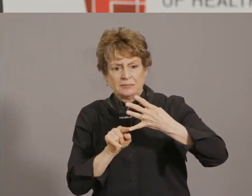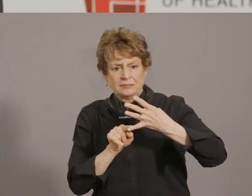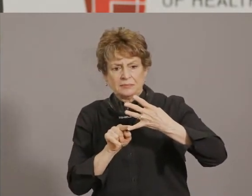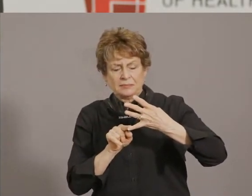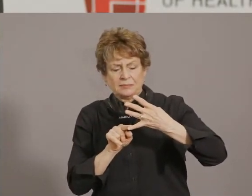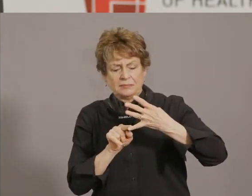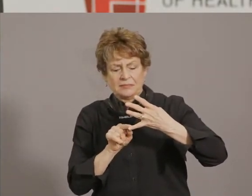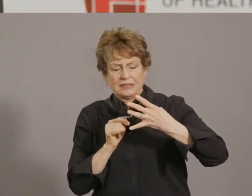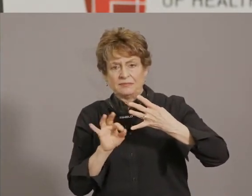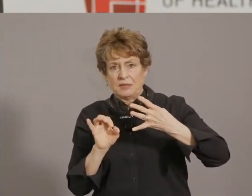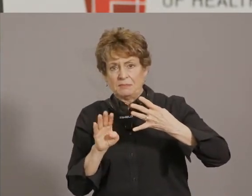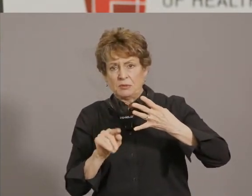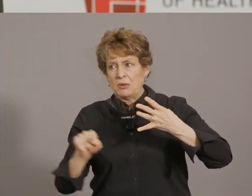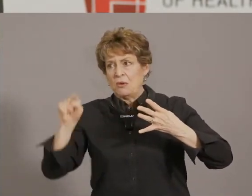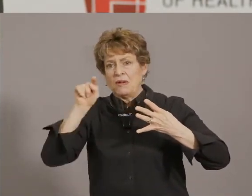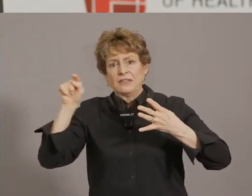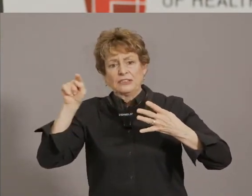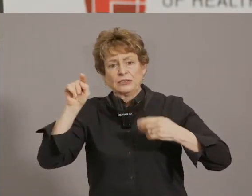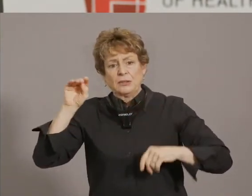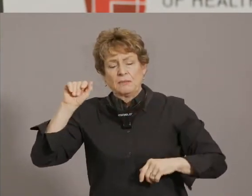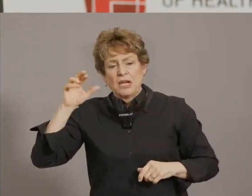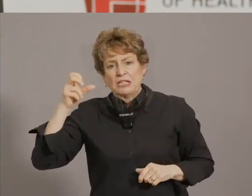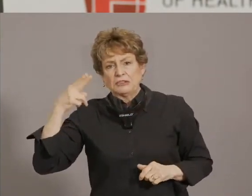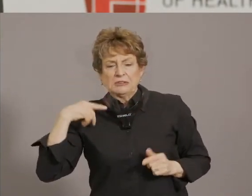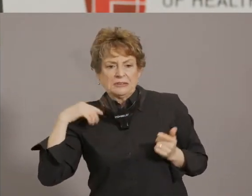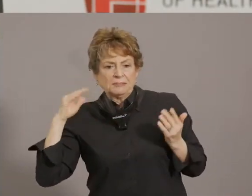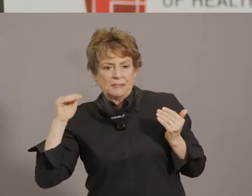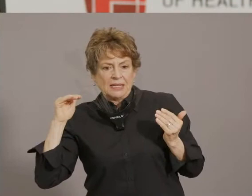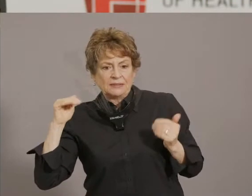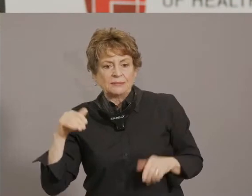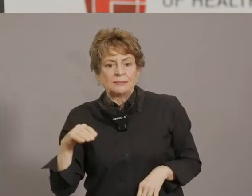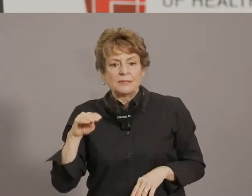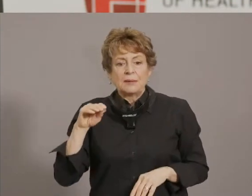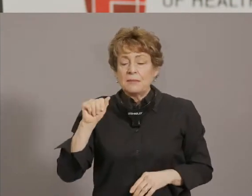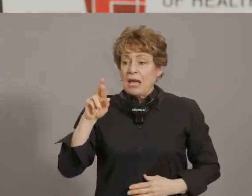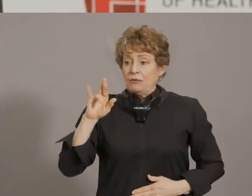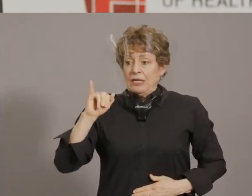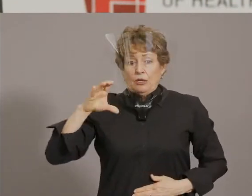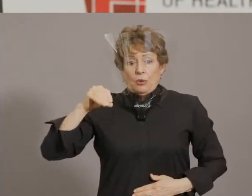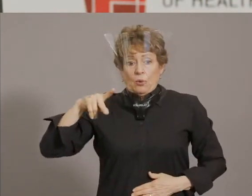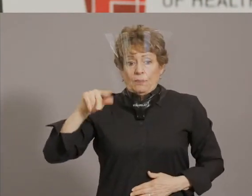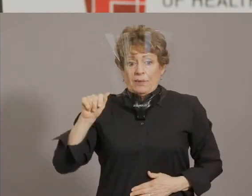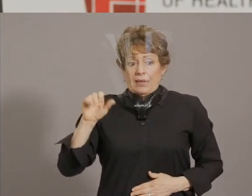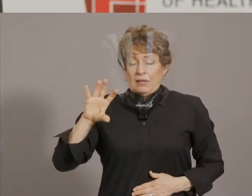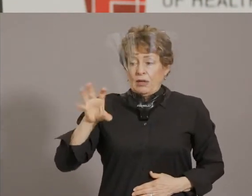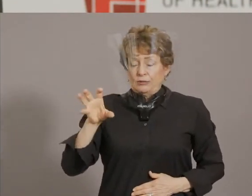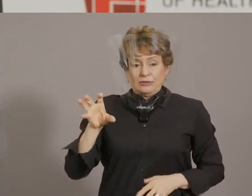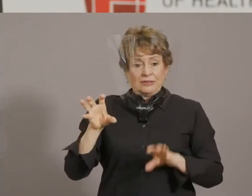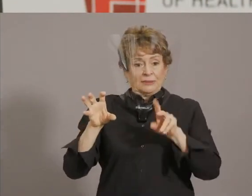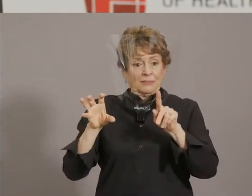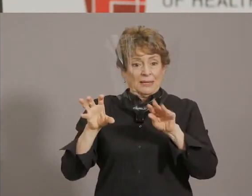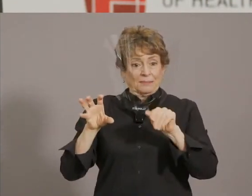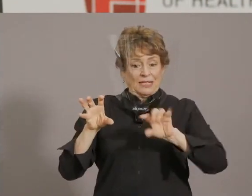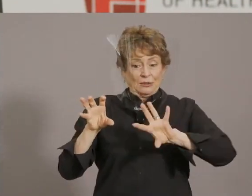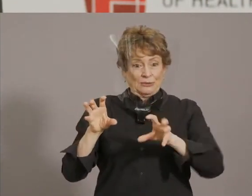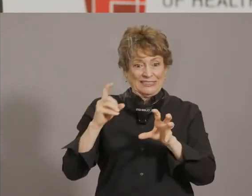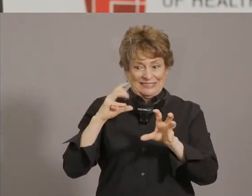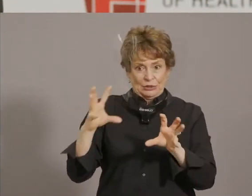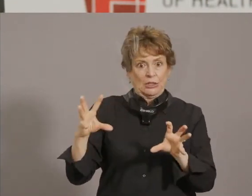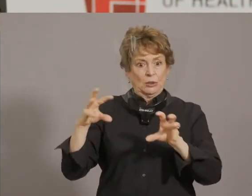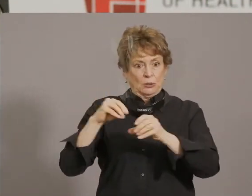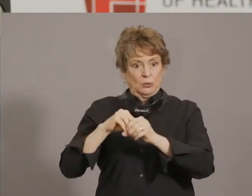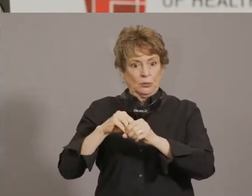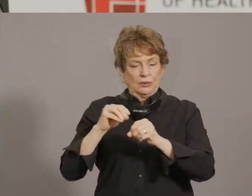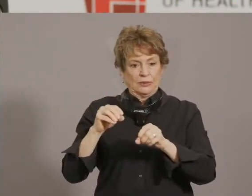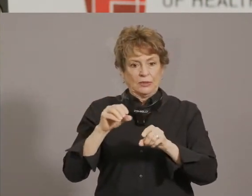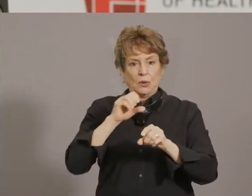Maricopa and Pima just moved to the 65 to include 65 and older, so they may be a little bit behind.